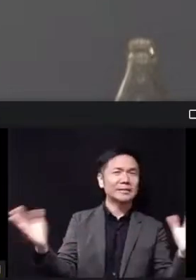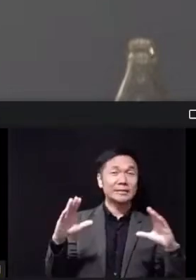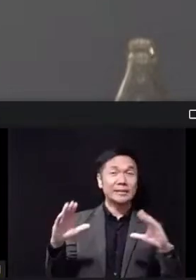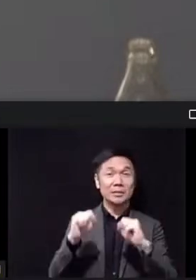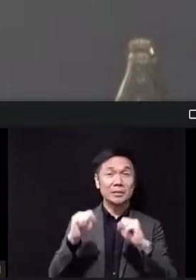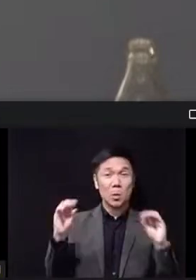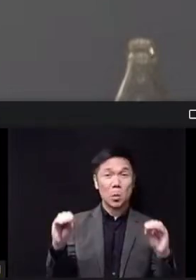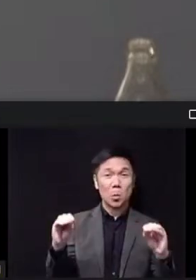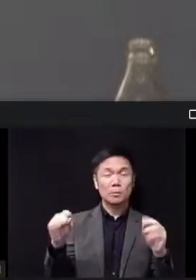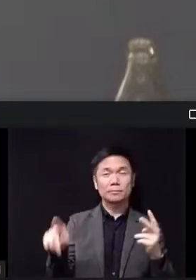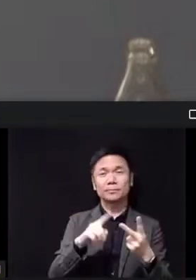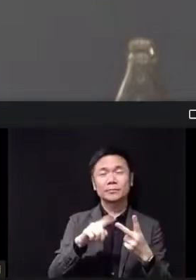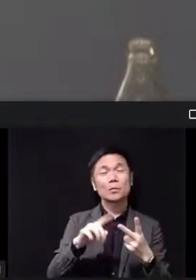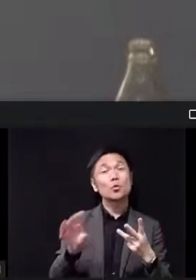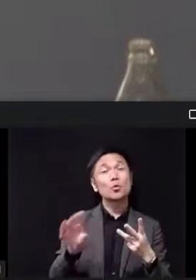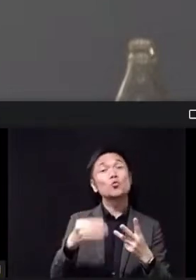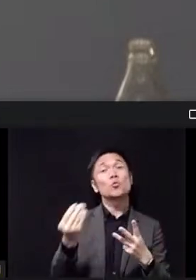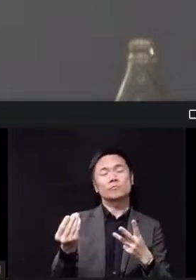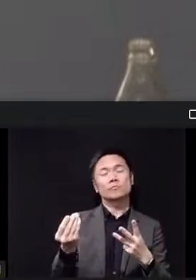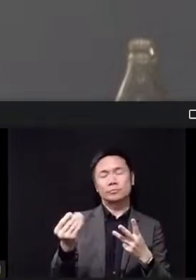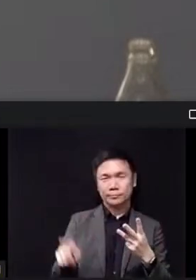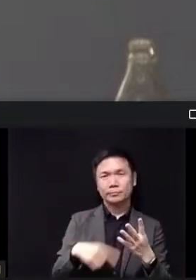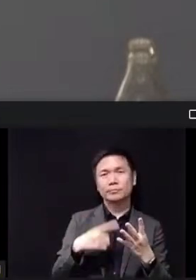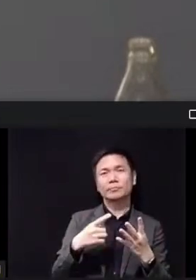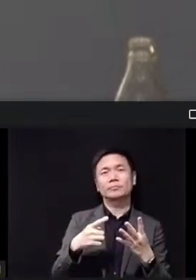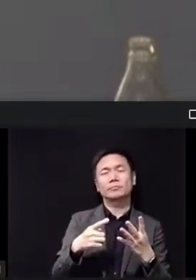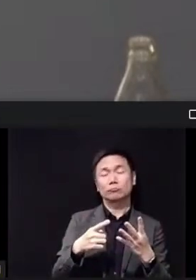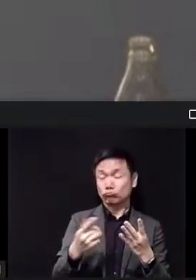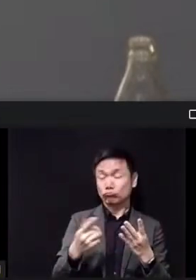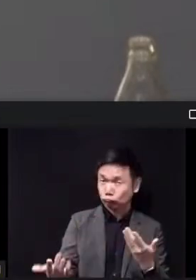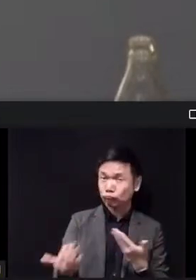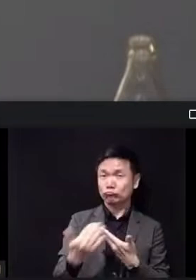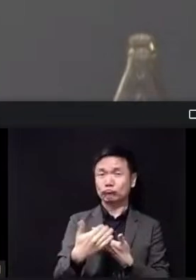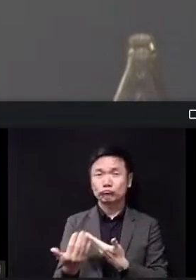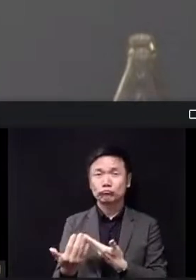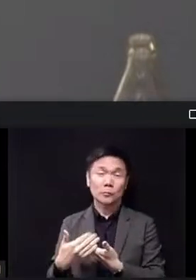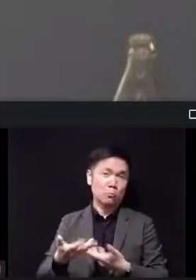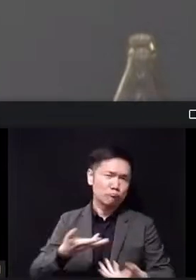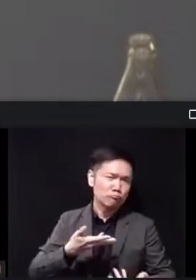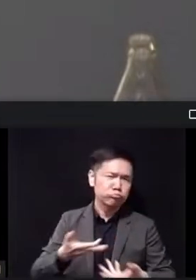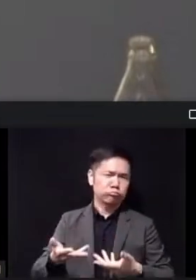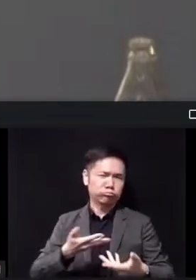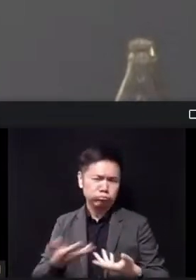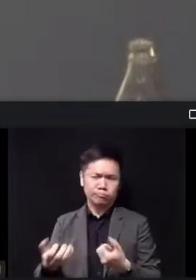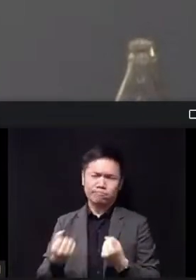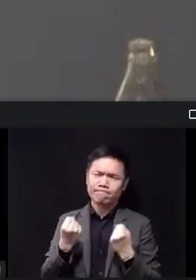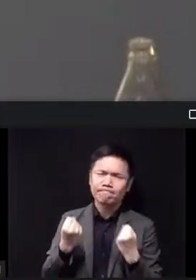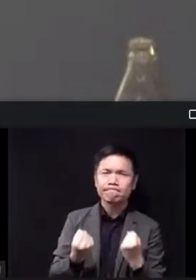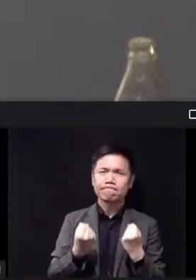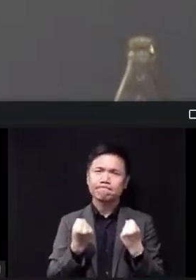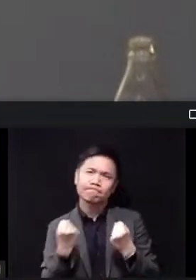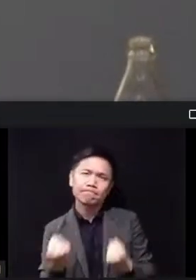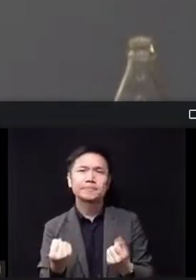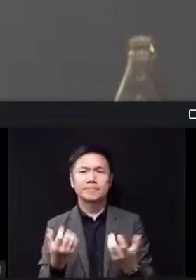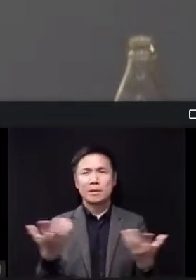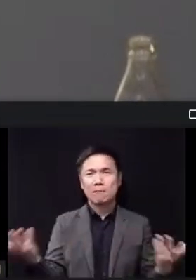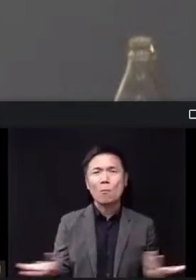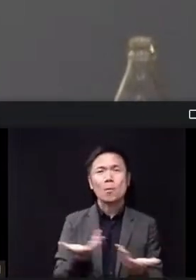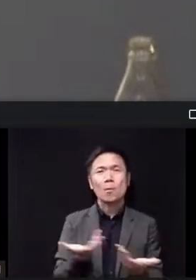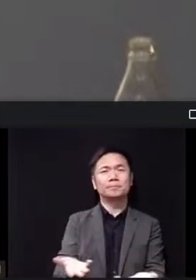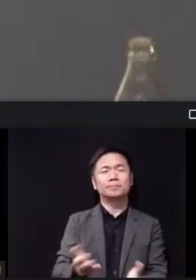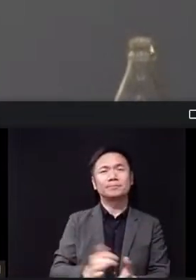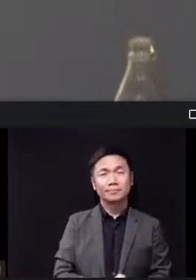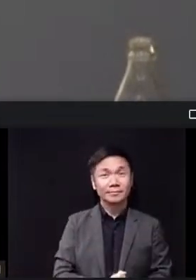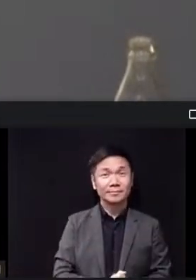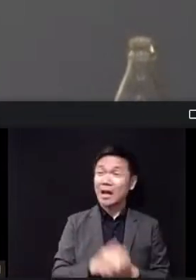organizations, including the youth groups, that engaged with such energy and passion. Let